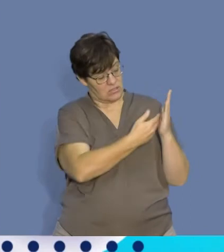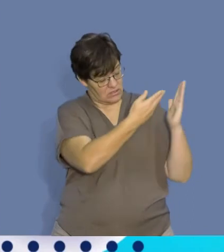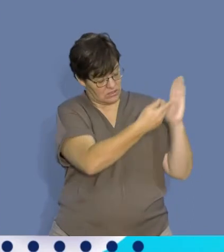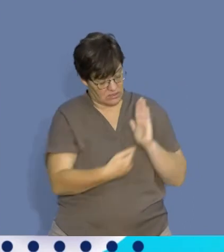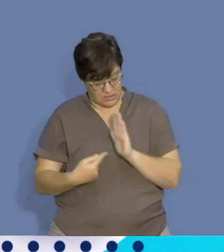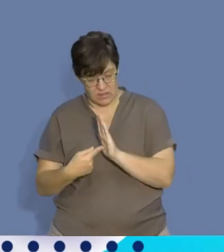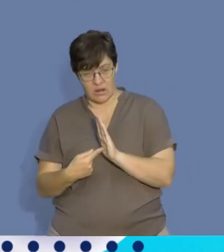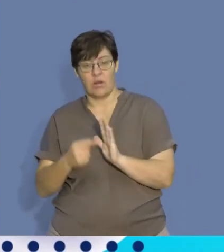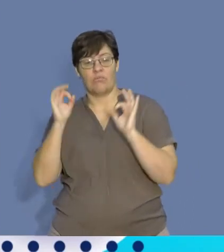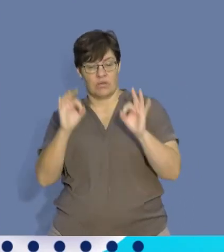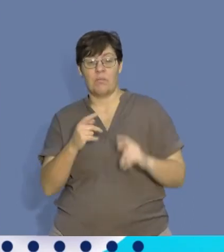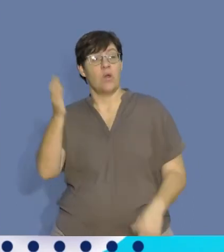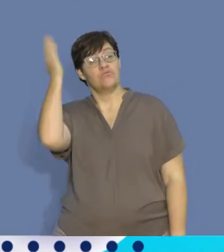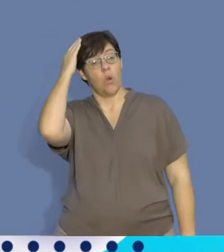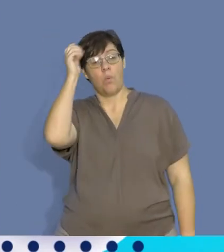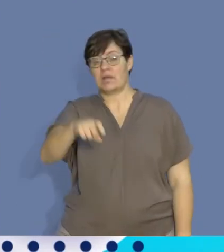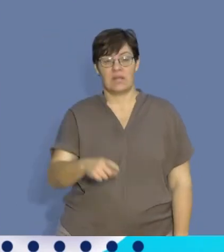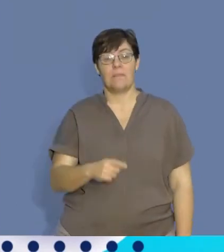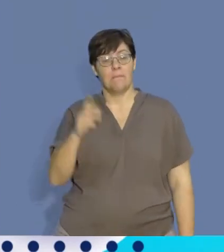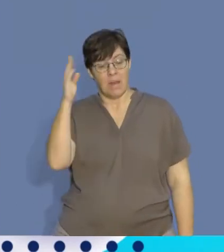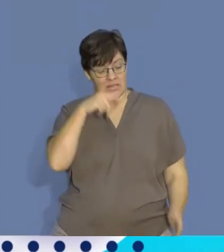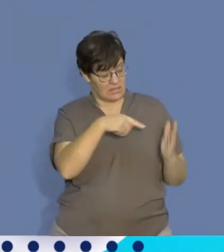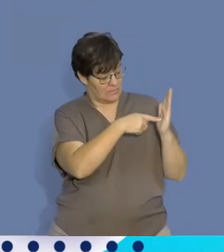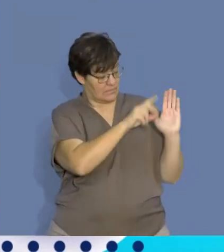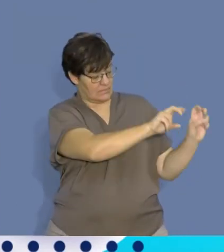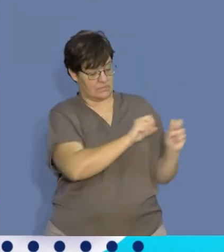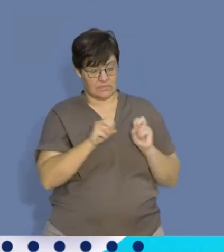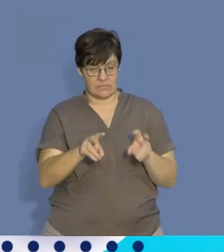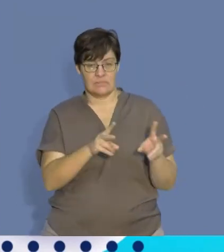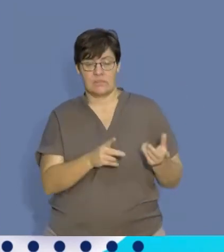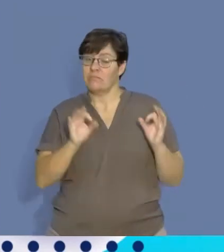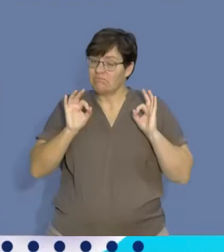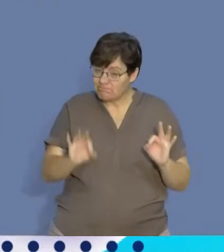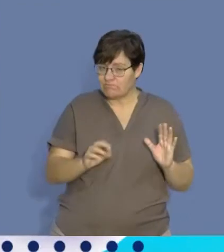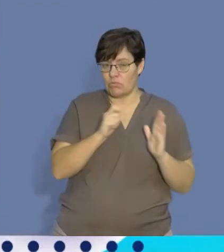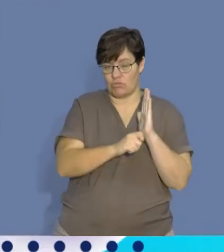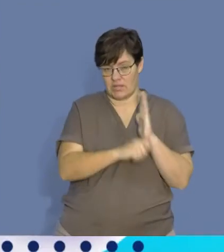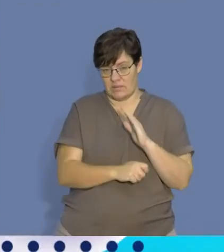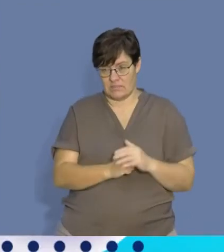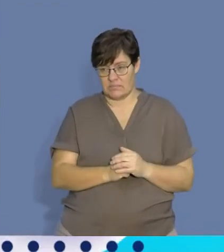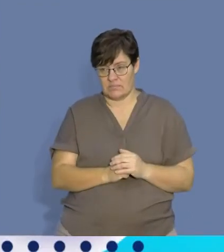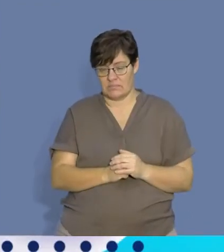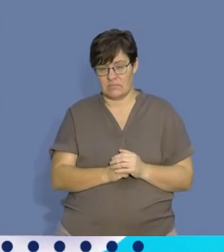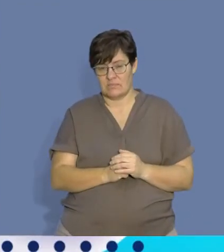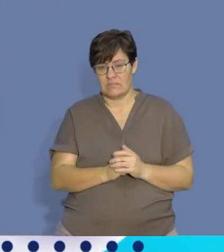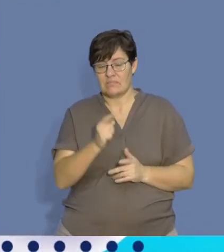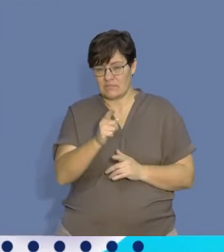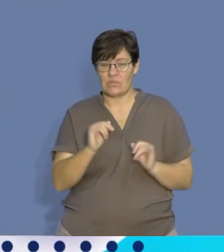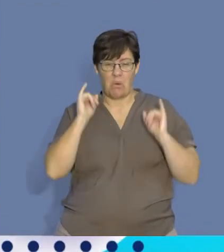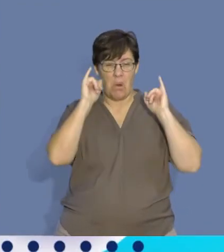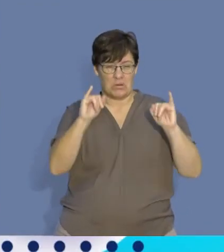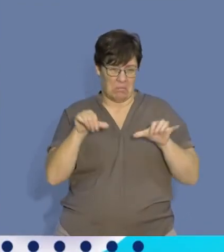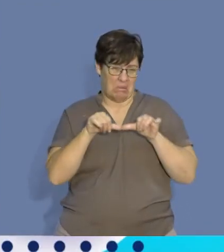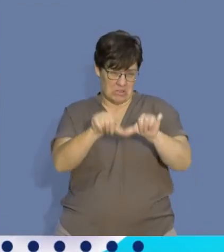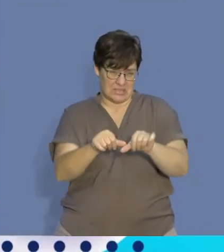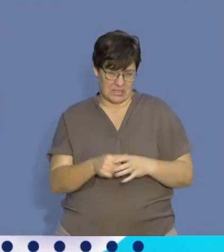to know it, but you must write it down correctly. Okay, and it's one of those horrible constants.